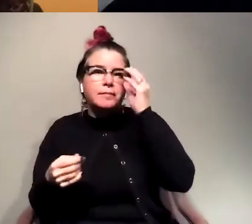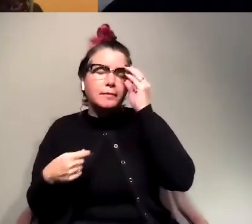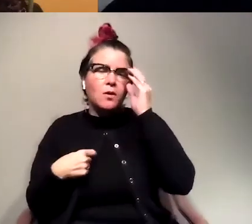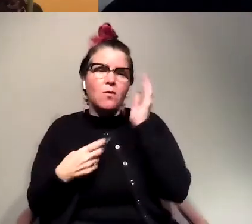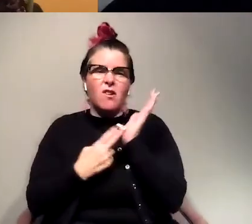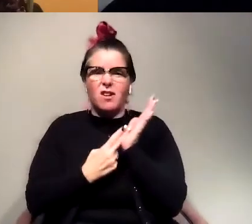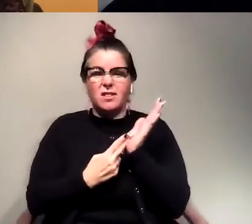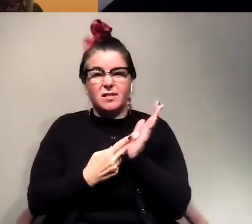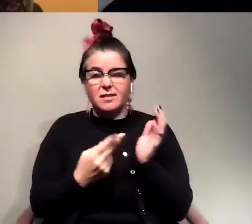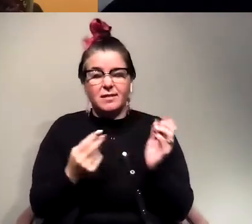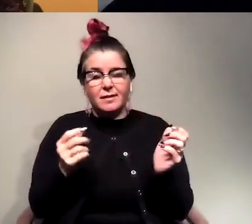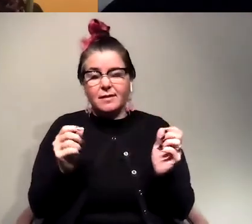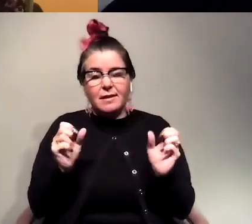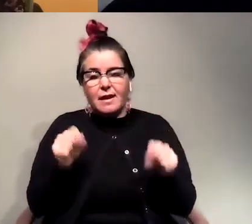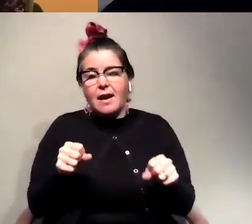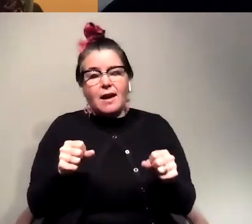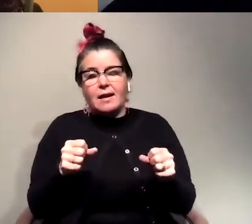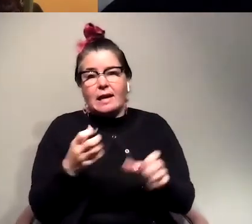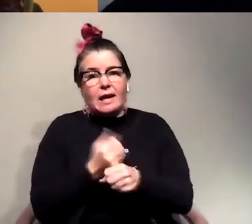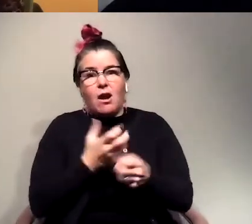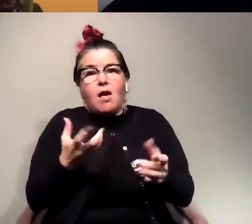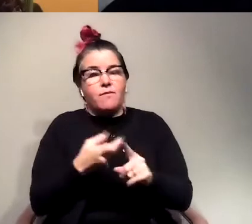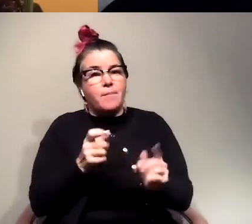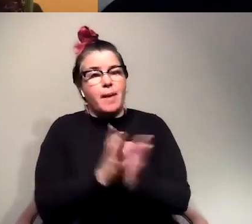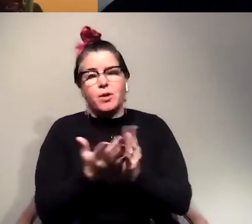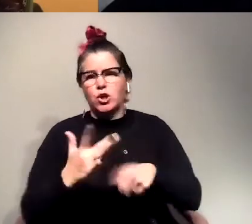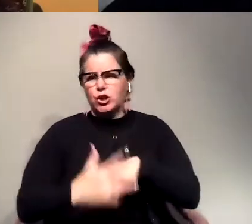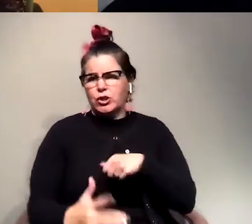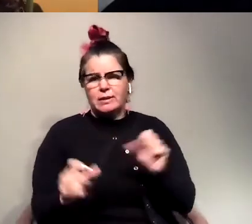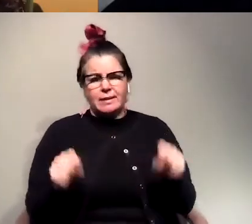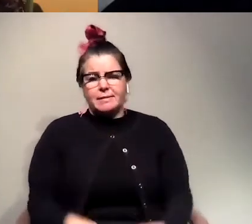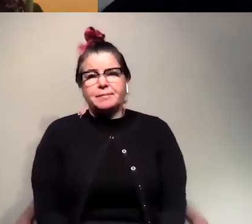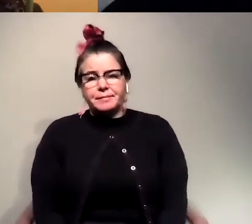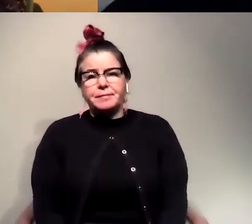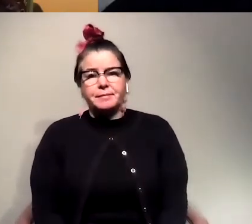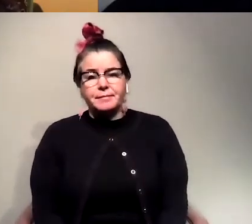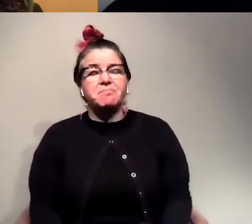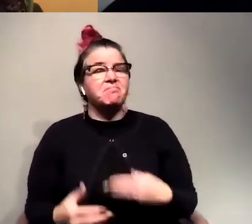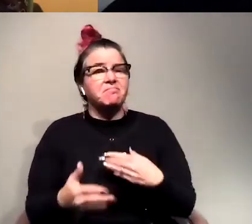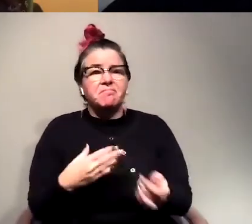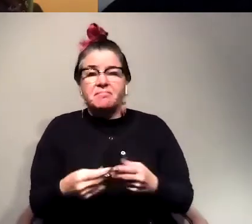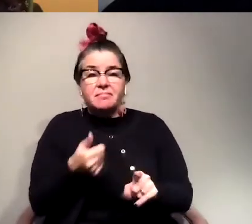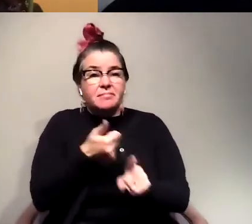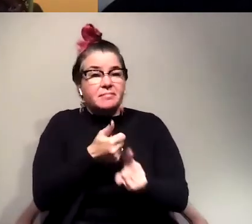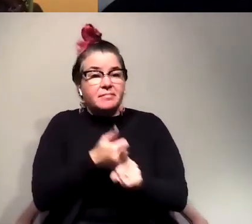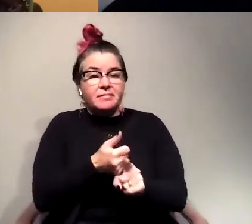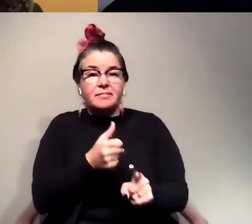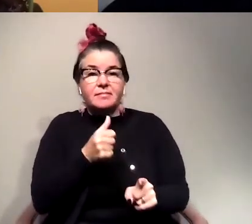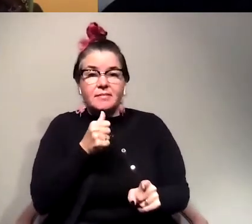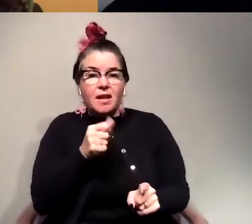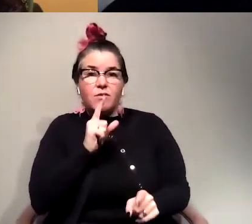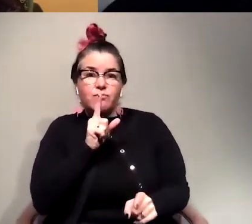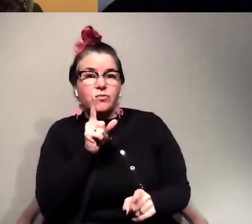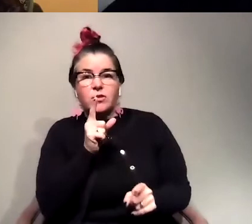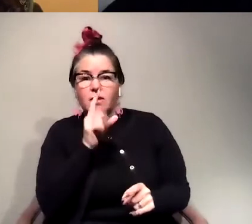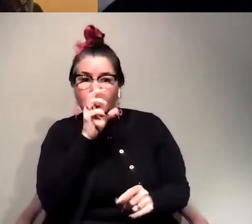get lot out of this book early on, even if you're not really into computers yet,